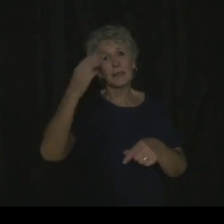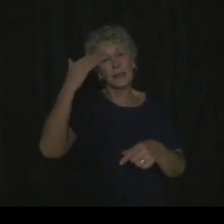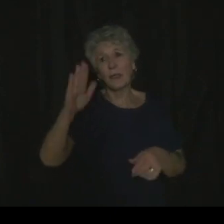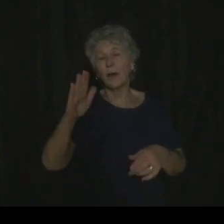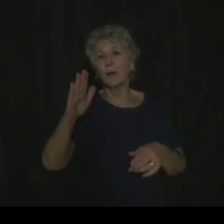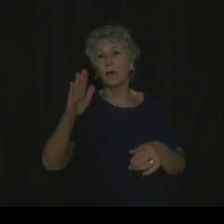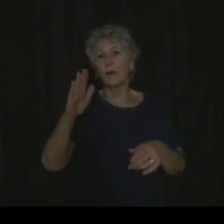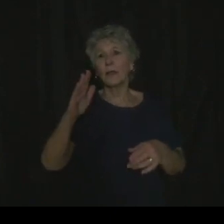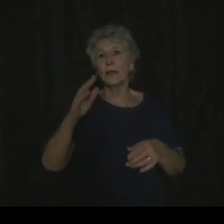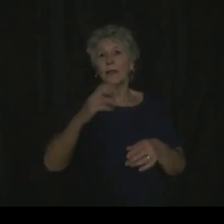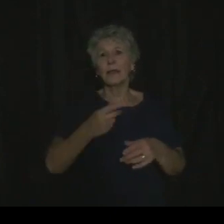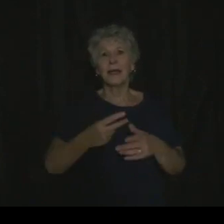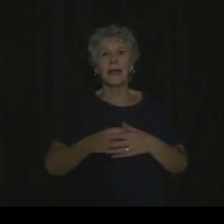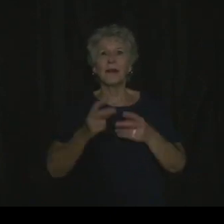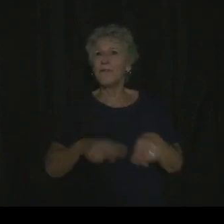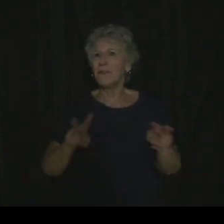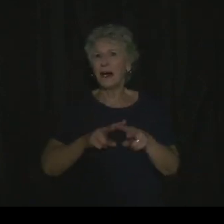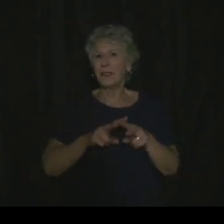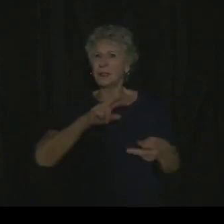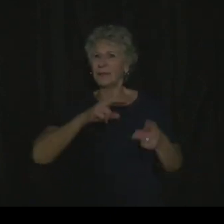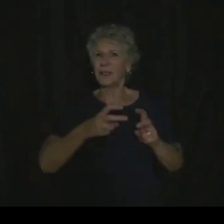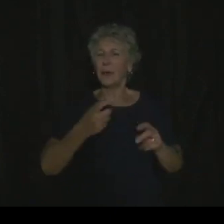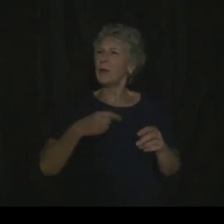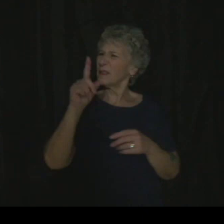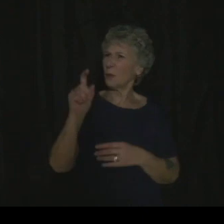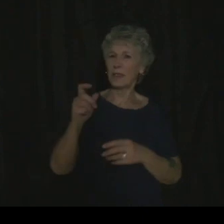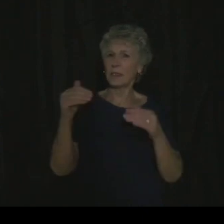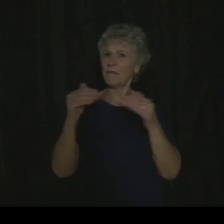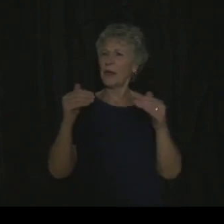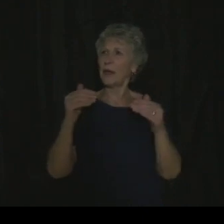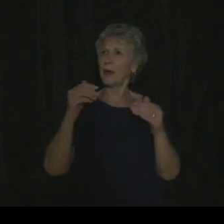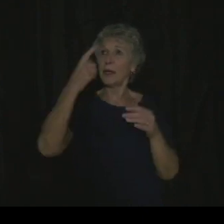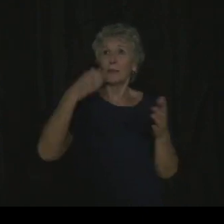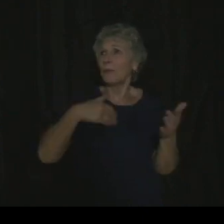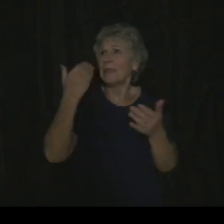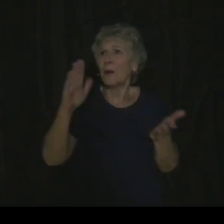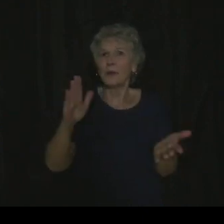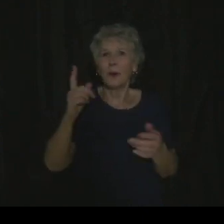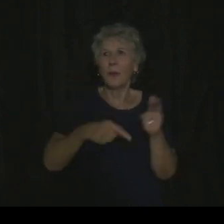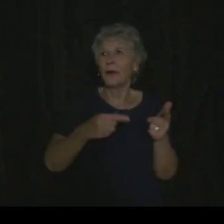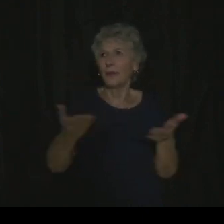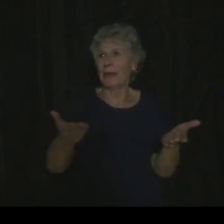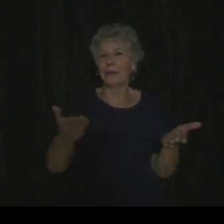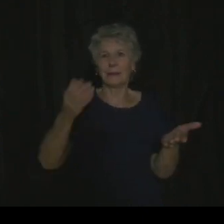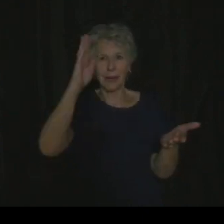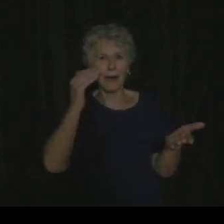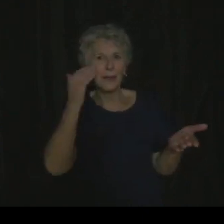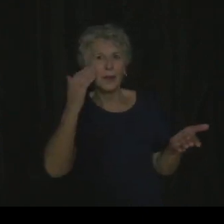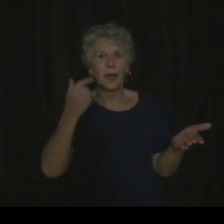values. And we question God's fairness because we don't know what God knows. And